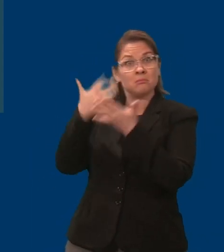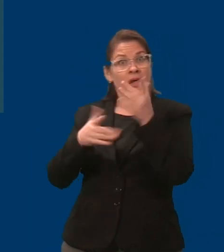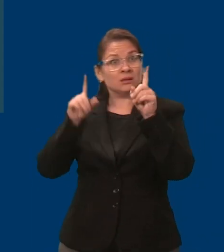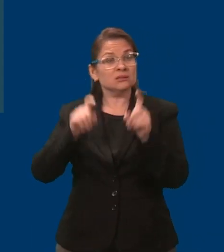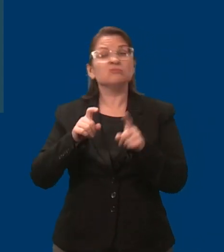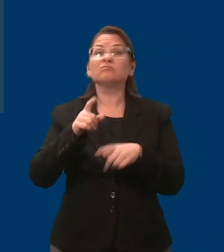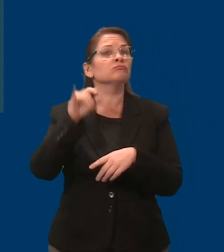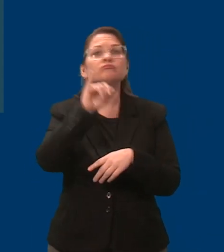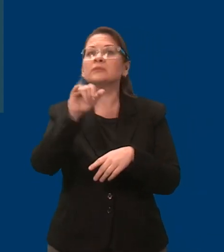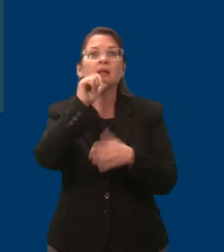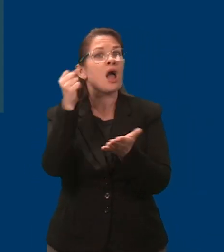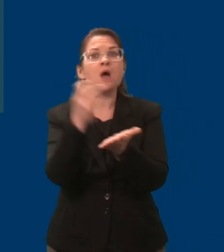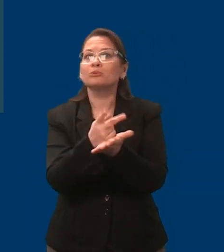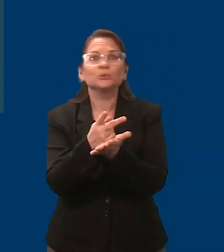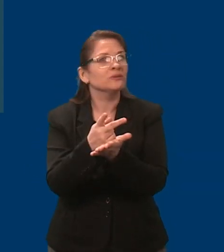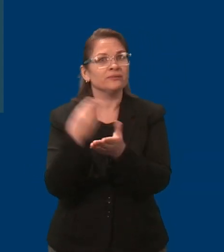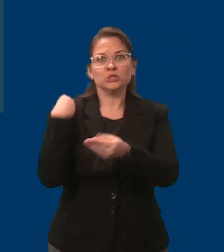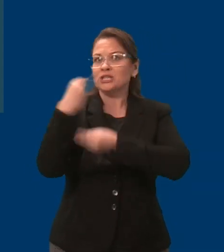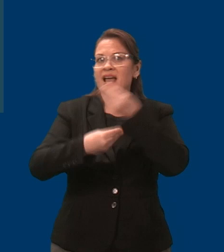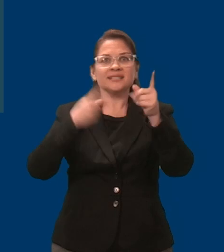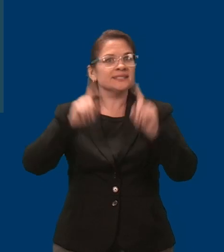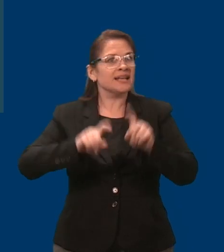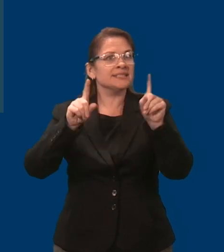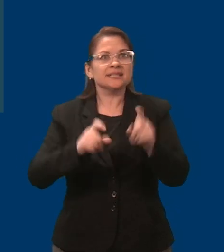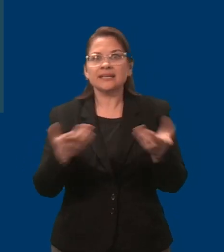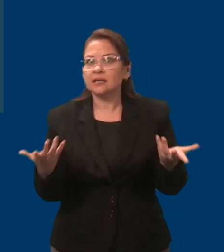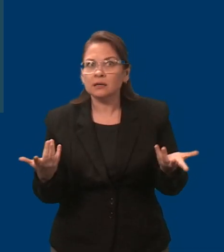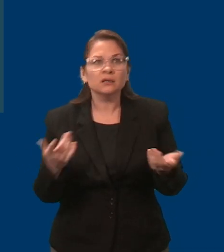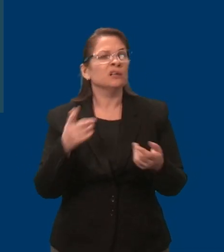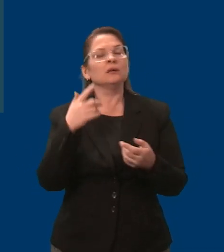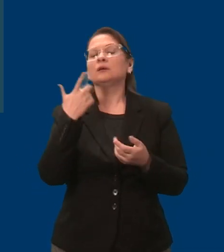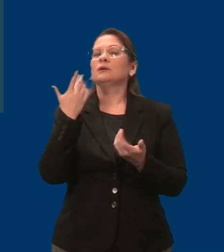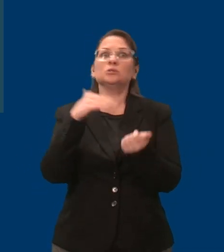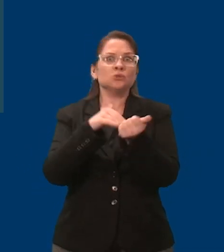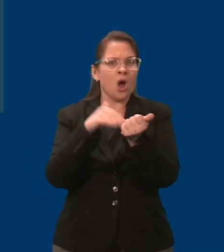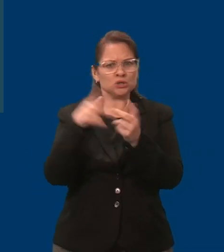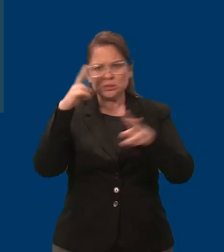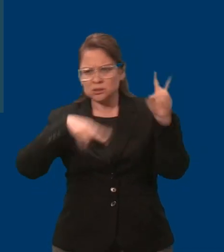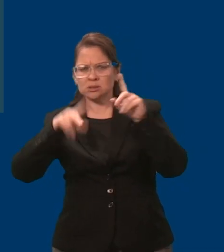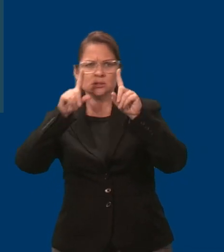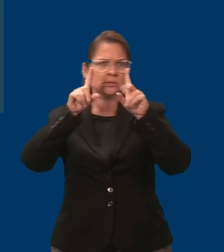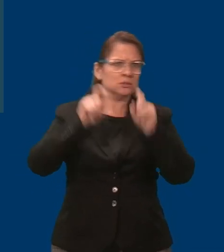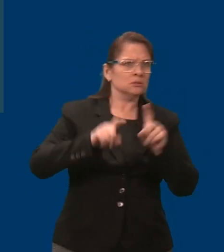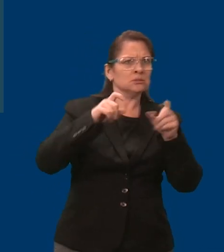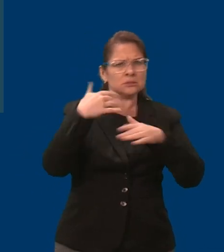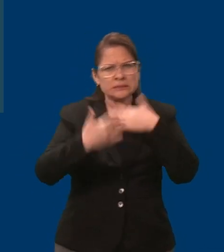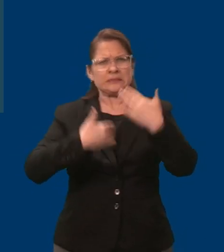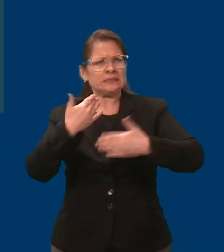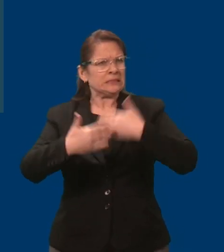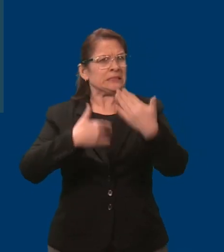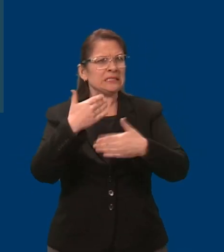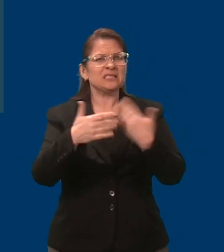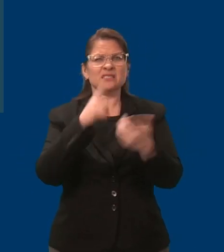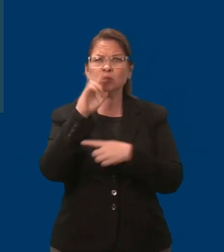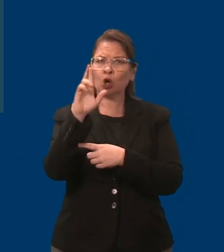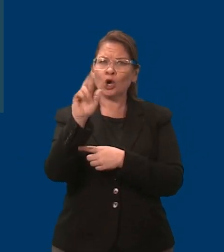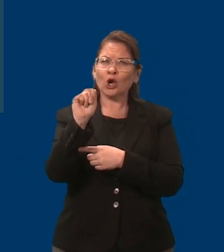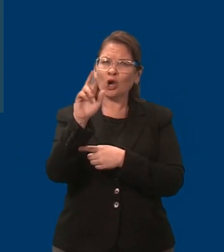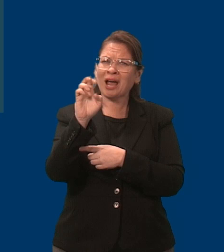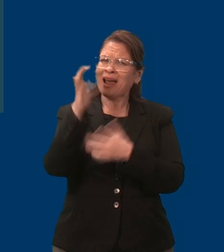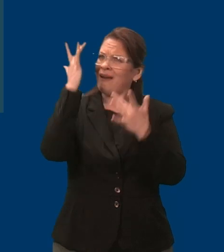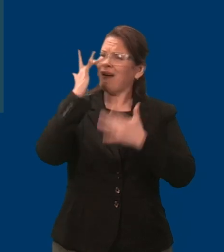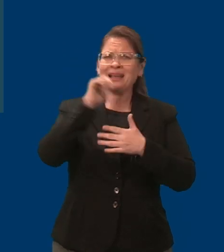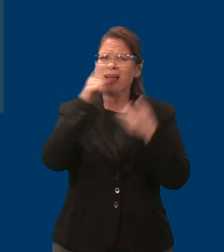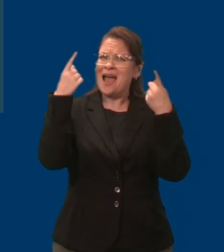needed for Leo's diagnosis. Even though most rare diseases are genetic diseases and parents are carriers of